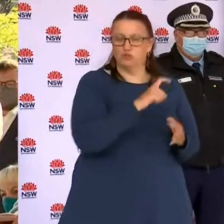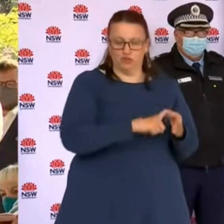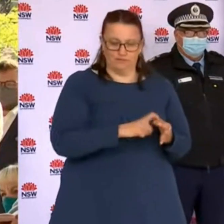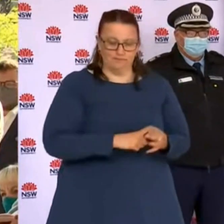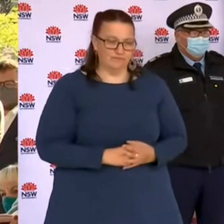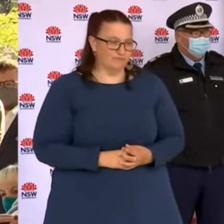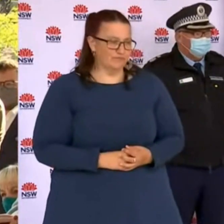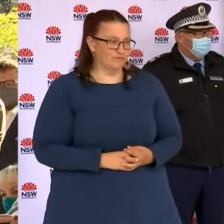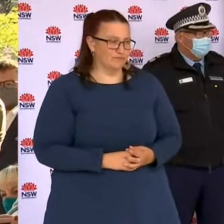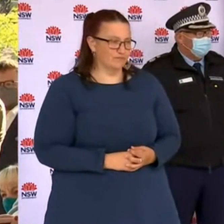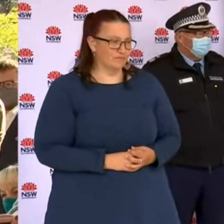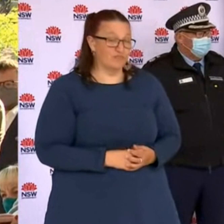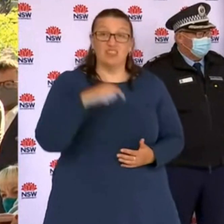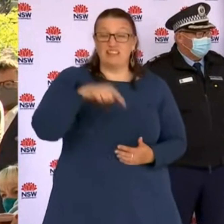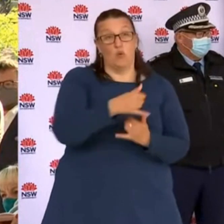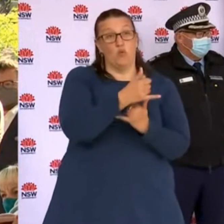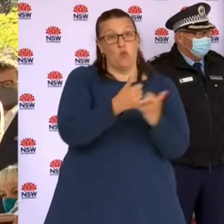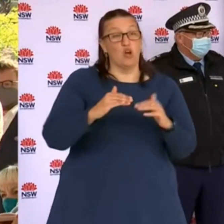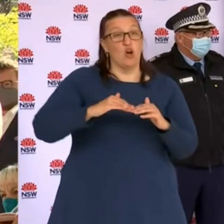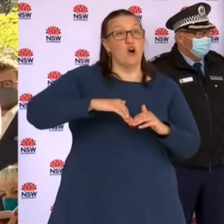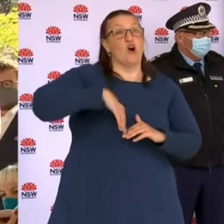the feeling in the community is bordering on mutiny.